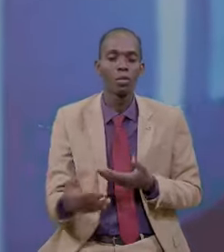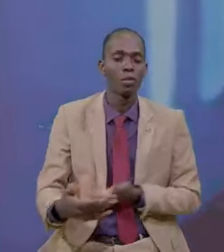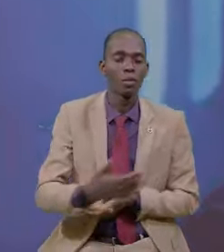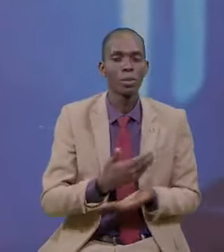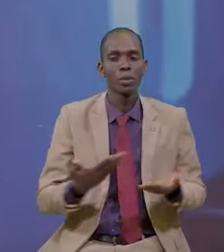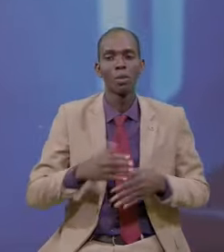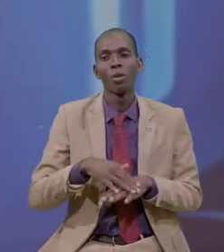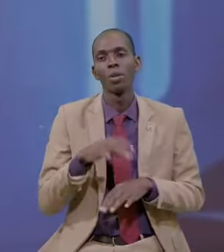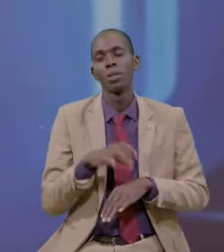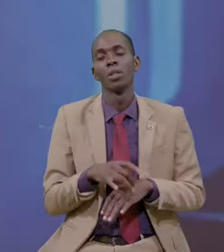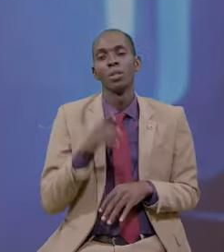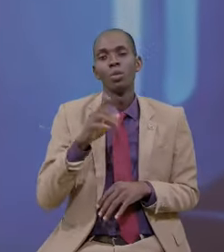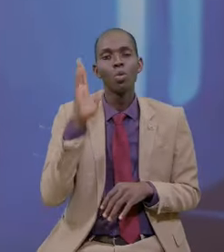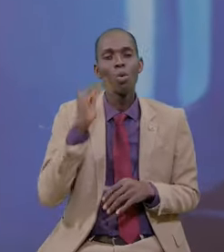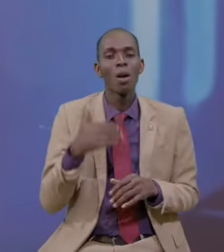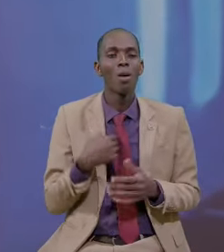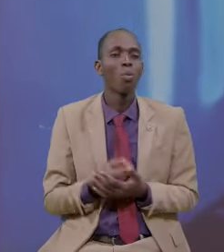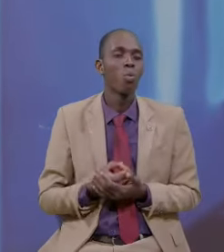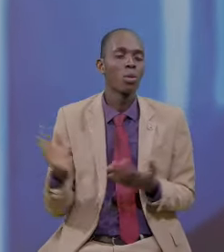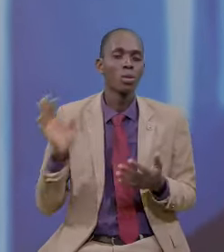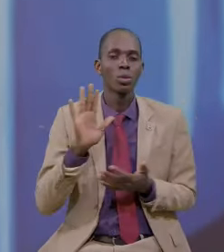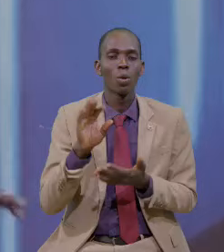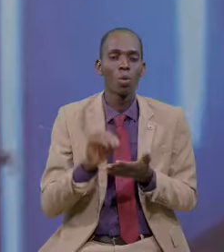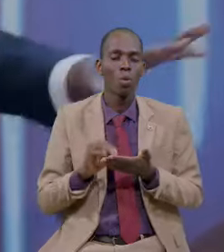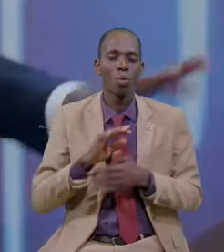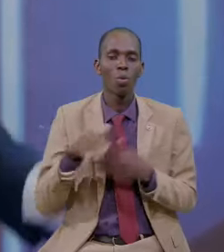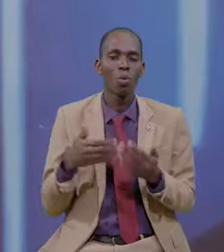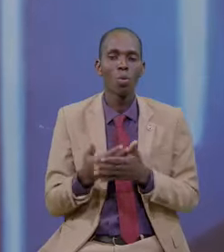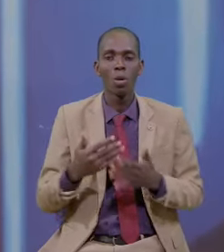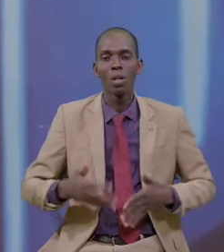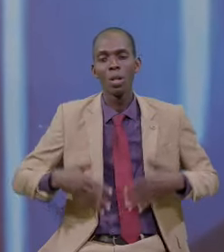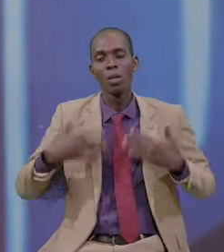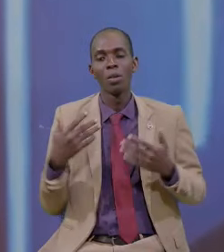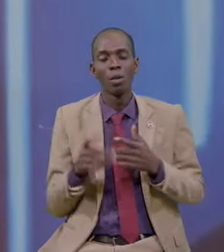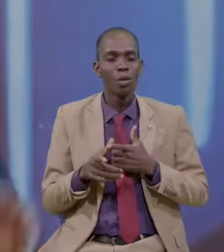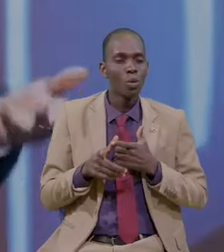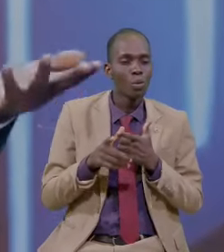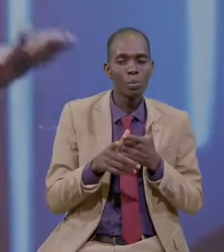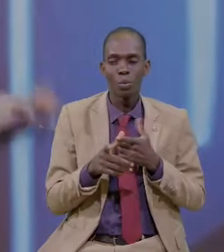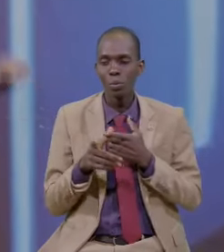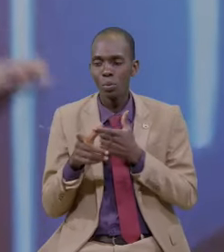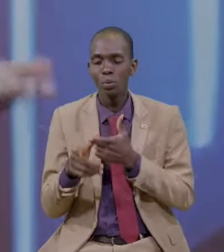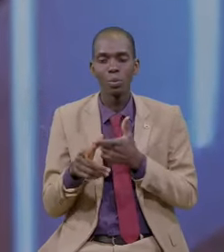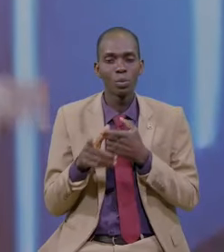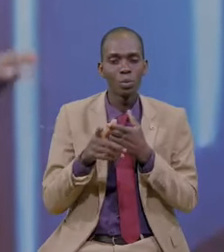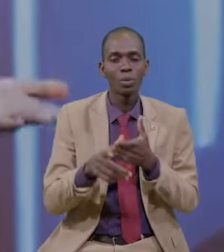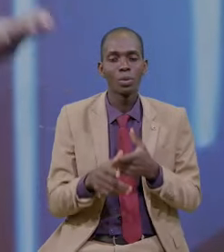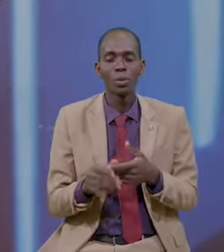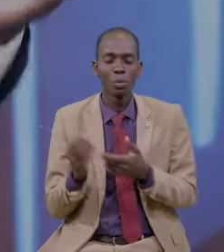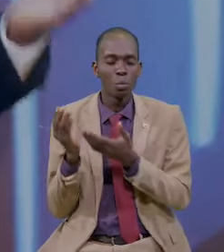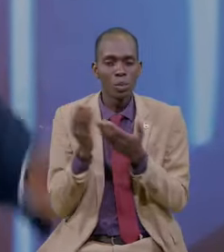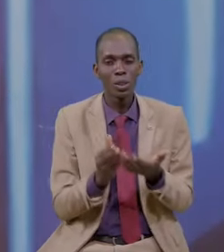life running up and down and pushing a kind of anointing that did not